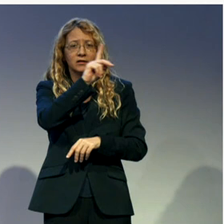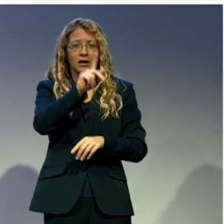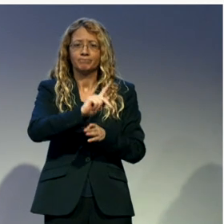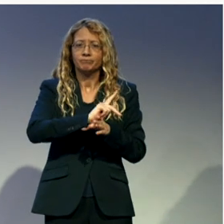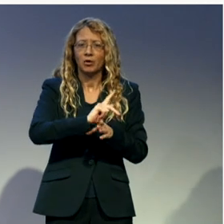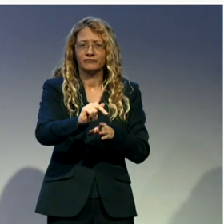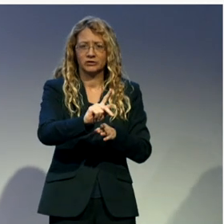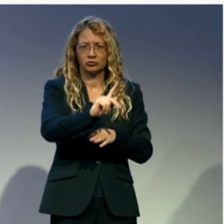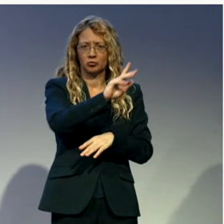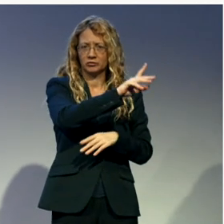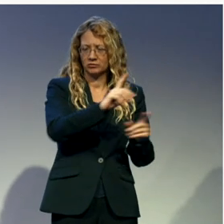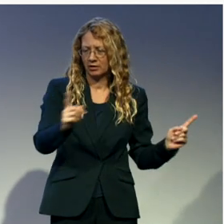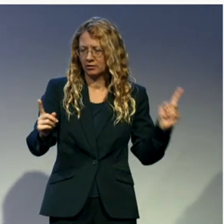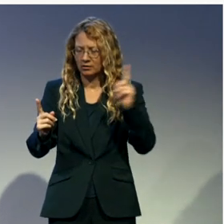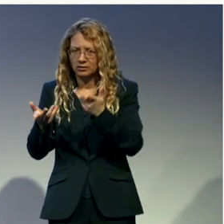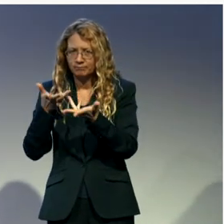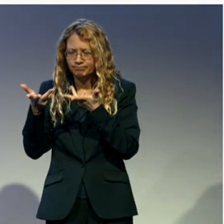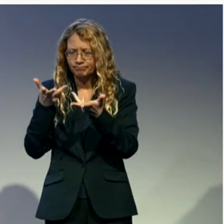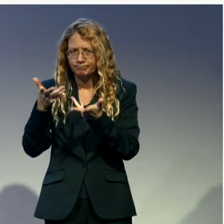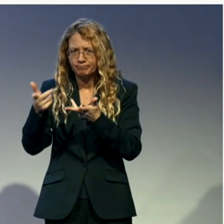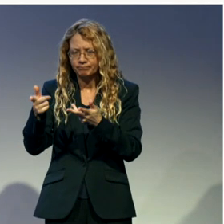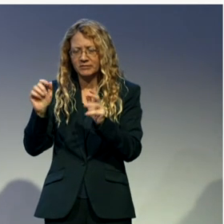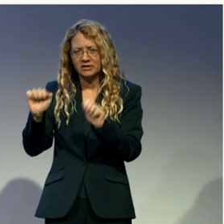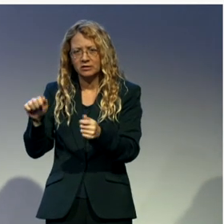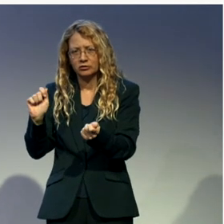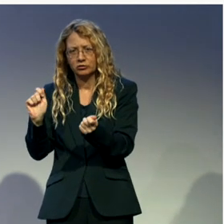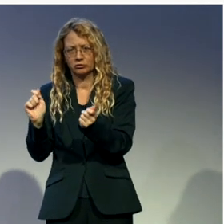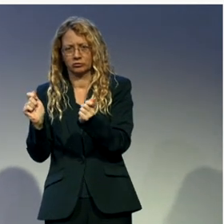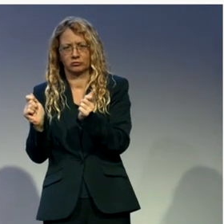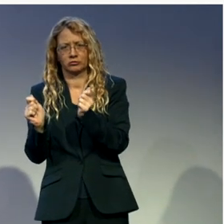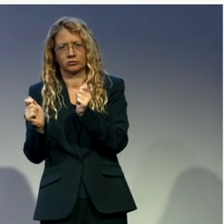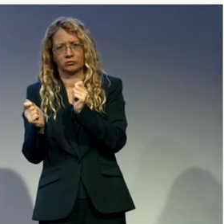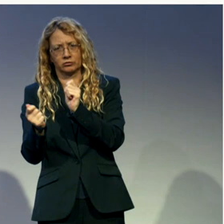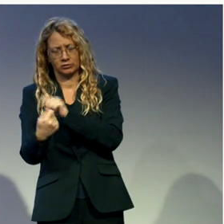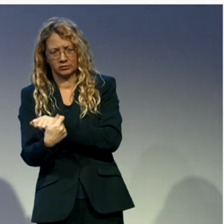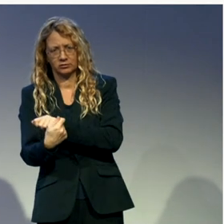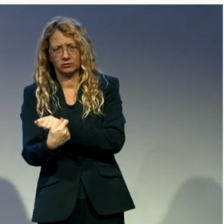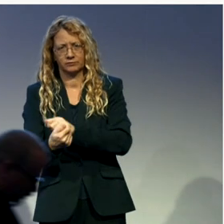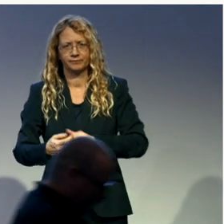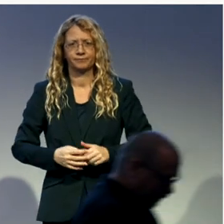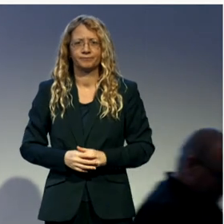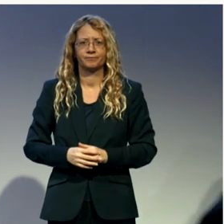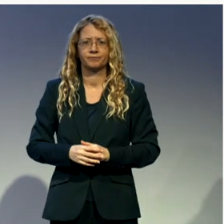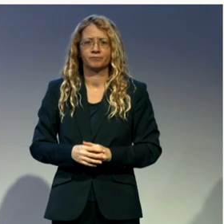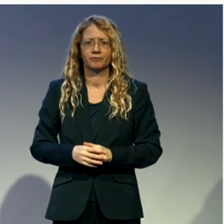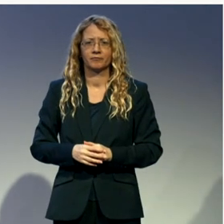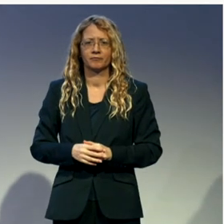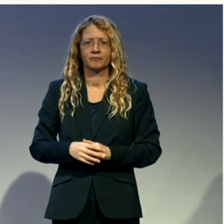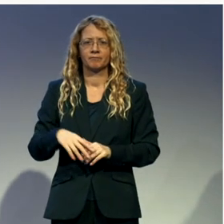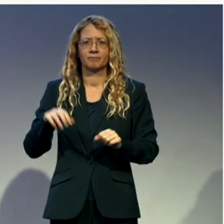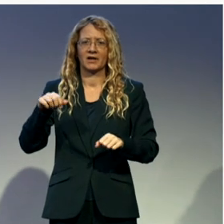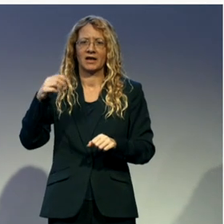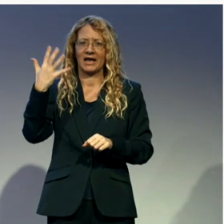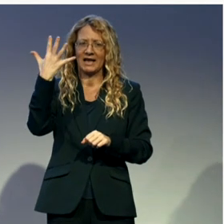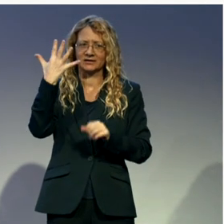now towards the people they are supporting. And I hope this will look nicer later on. It's supposed to be a hand sheltering the